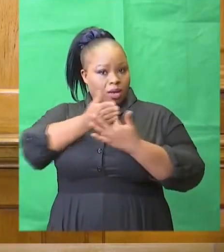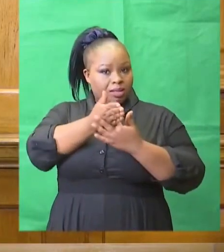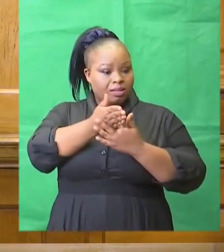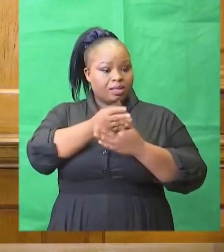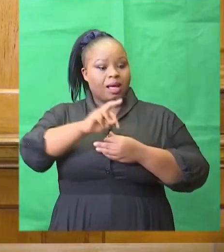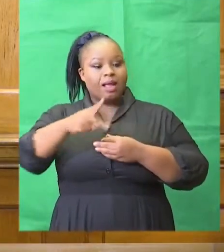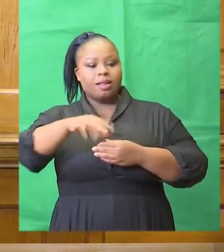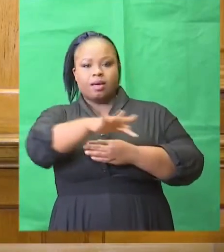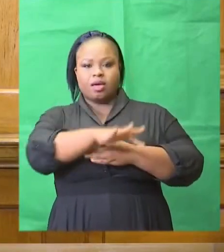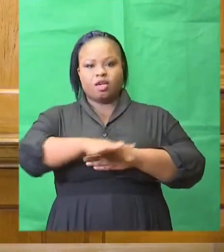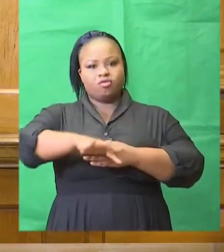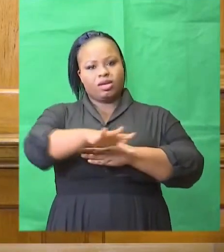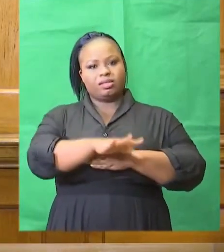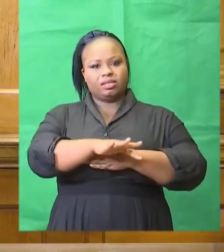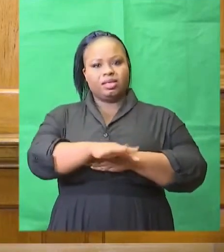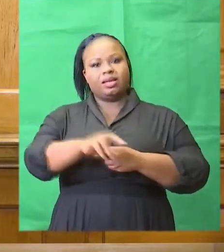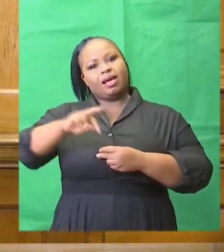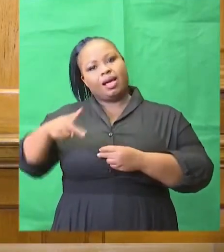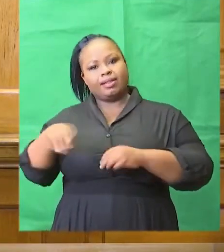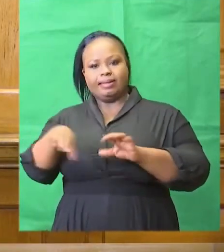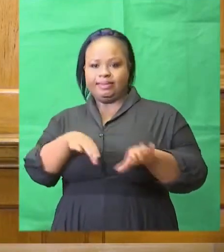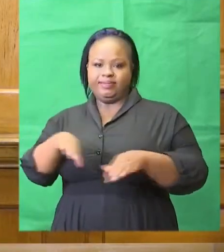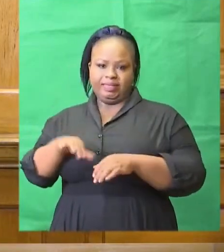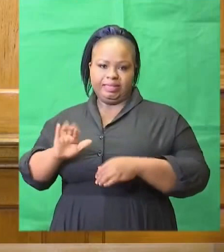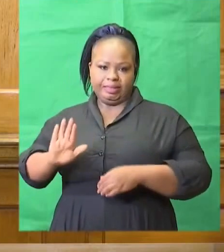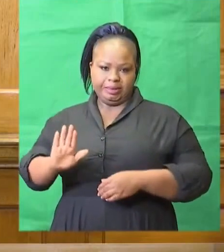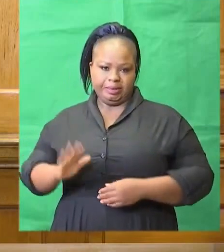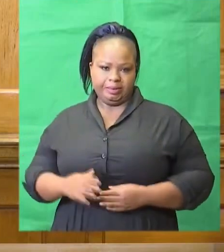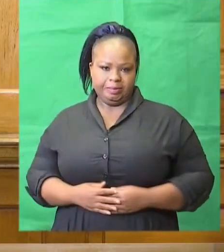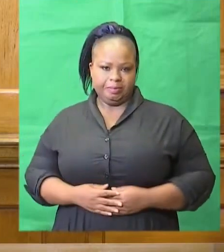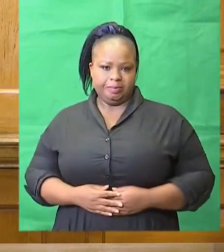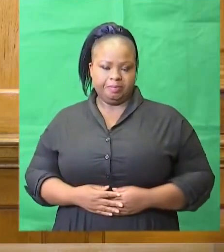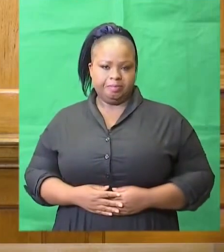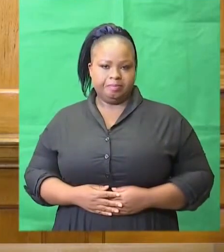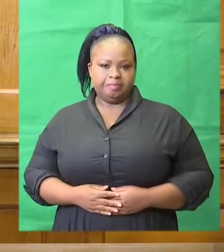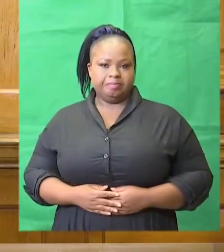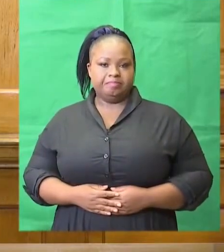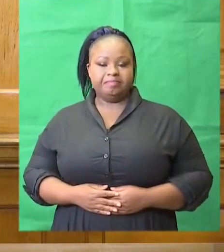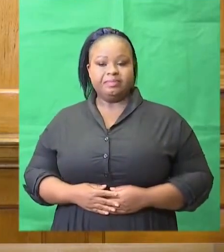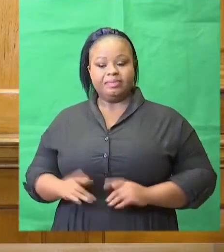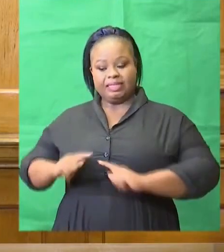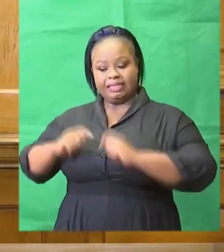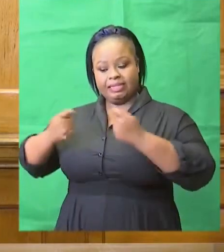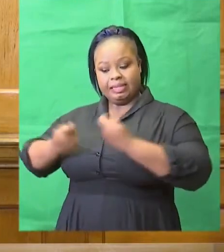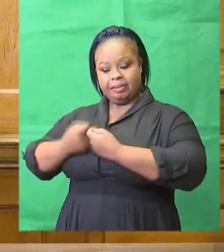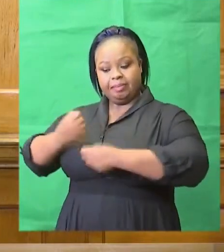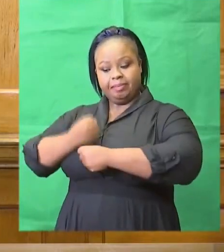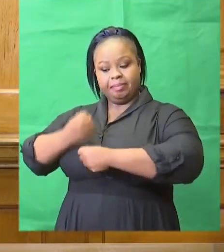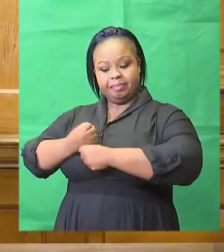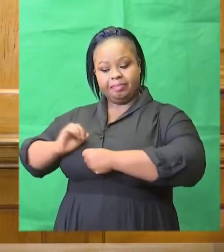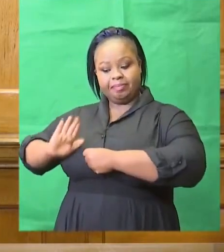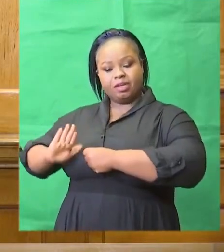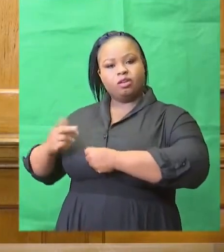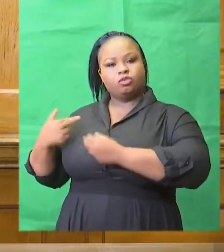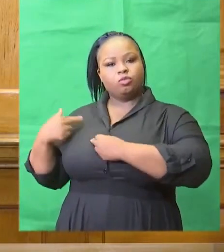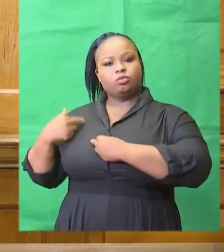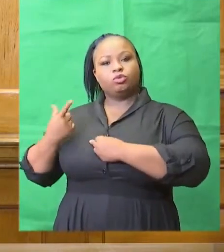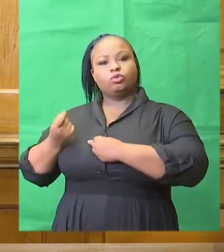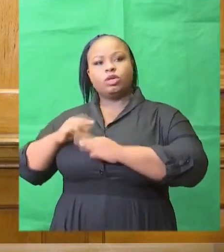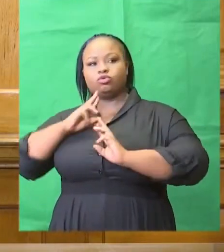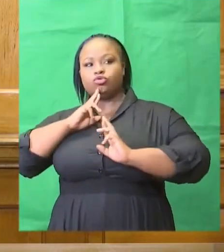locations and certain activities. The task team will report to the Interministerial Committee